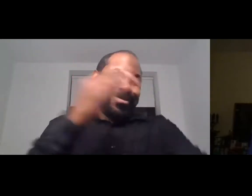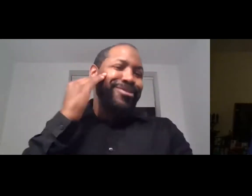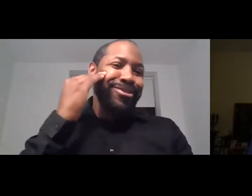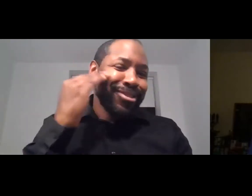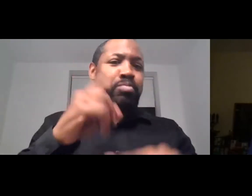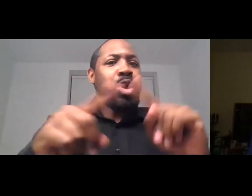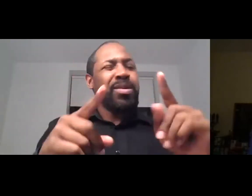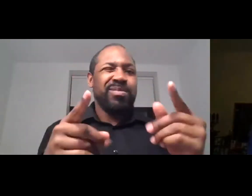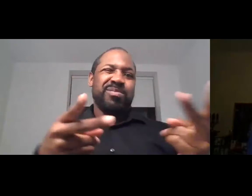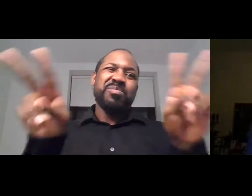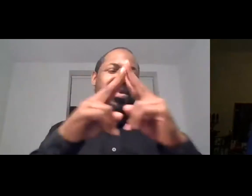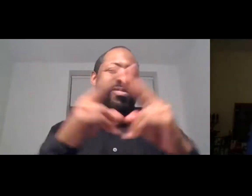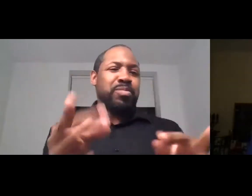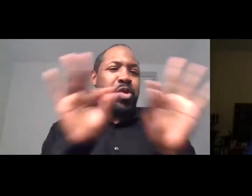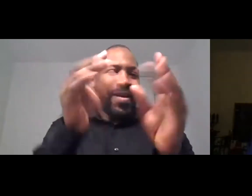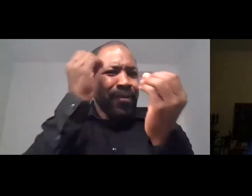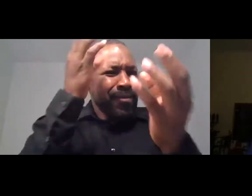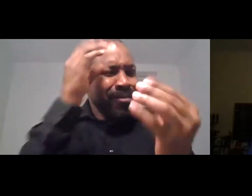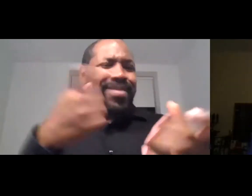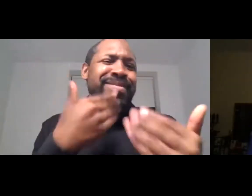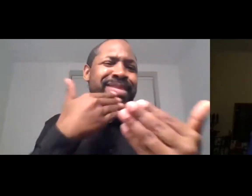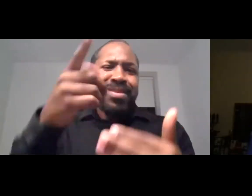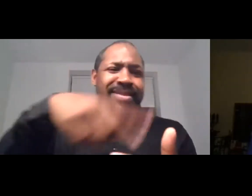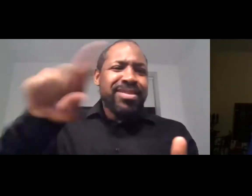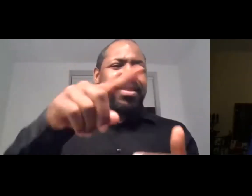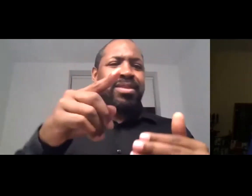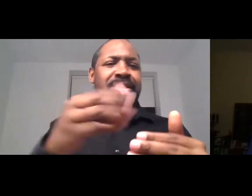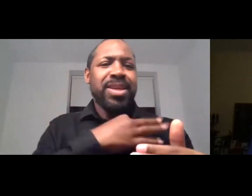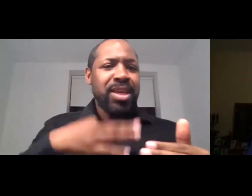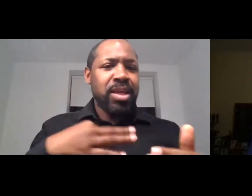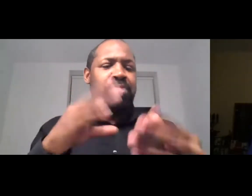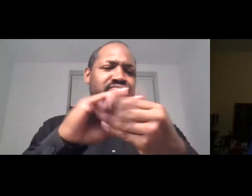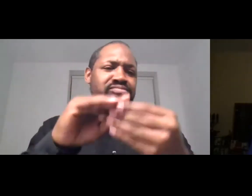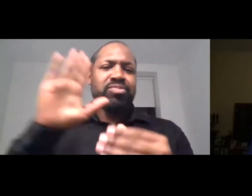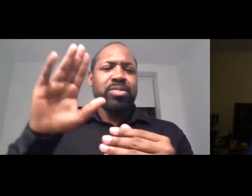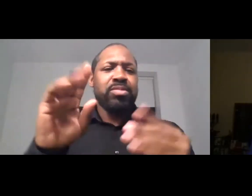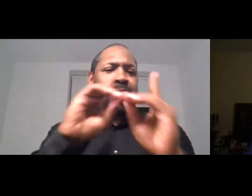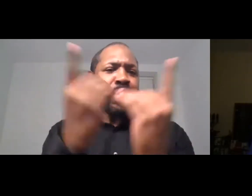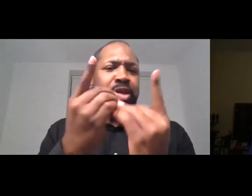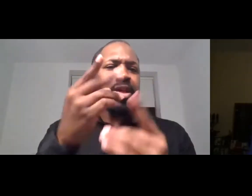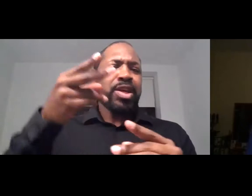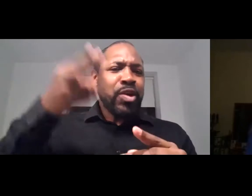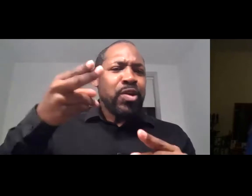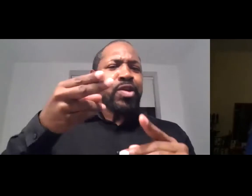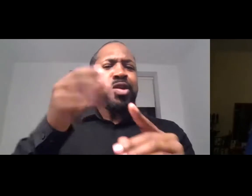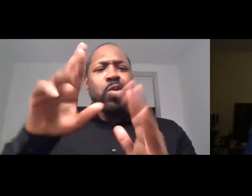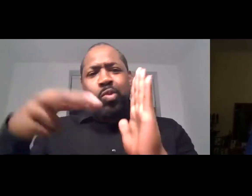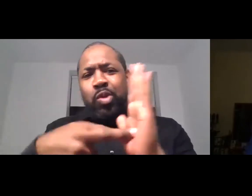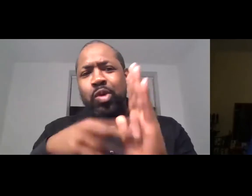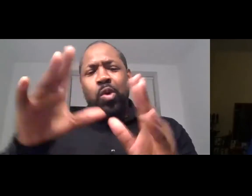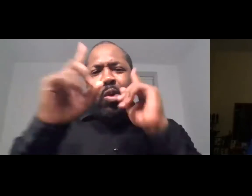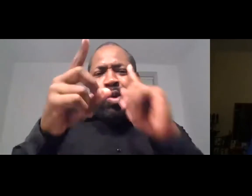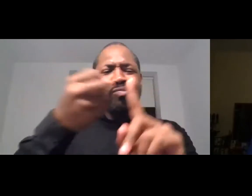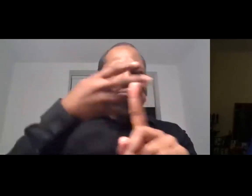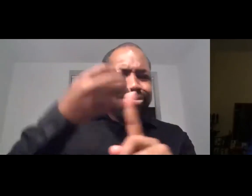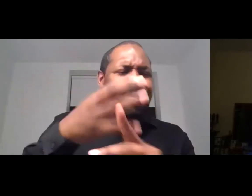time. I know it was a long orientation, but it's very valuable information. I really appreciate the staff giving the